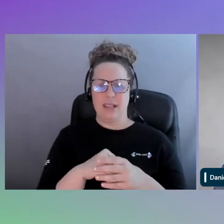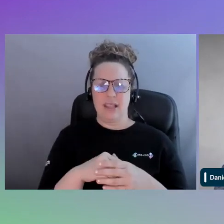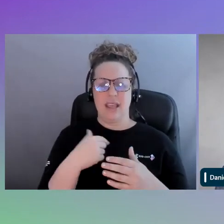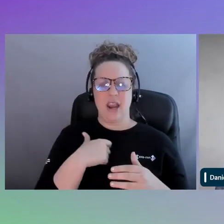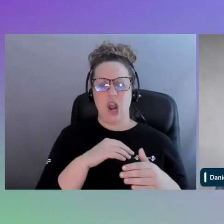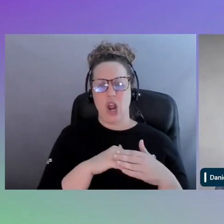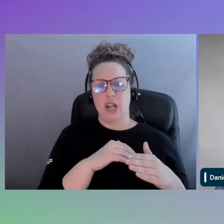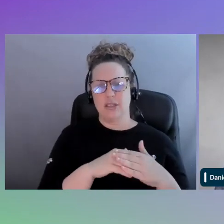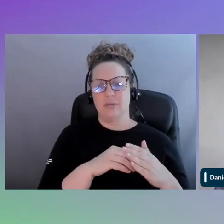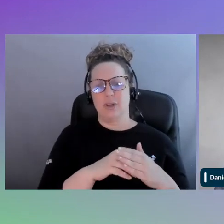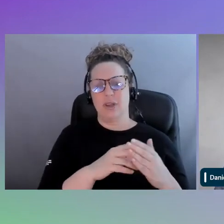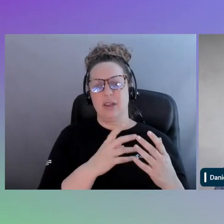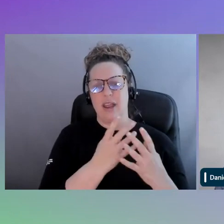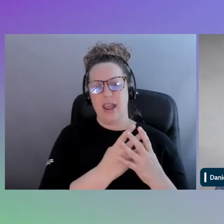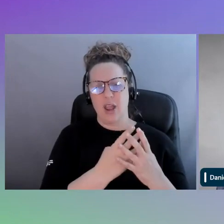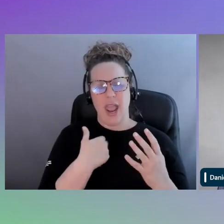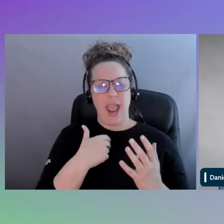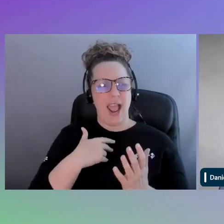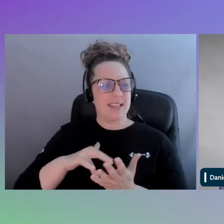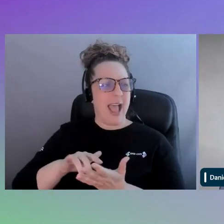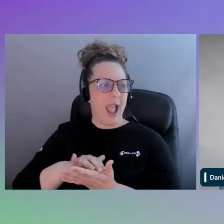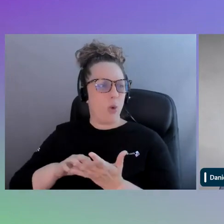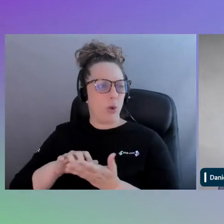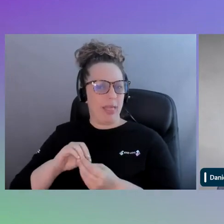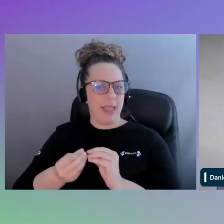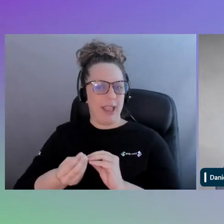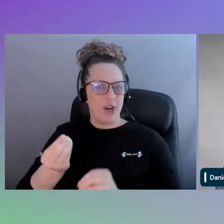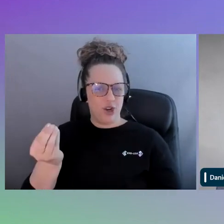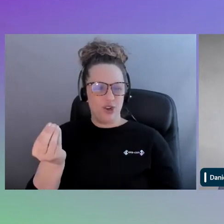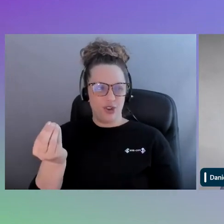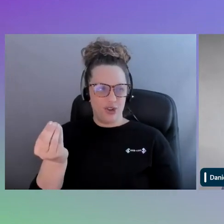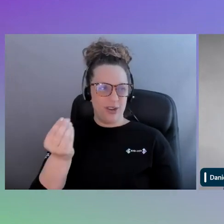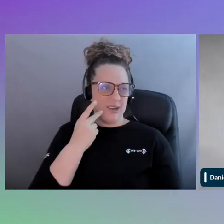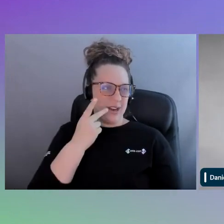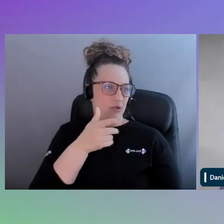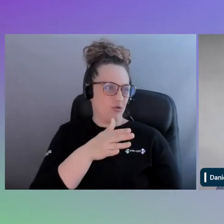contrast calculator that is quite handy as well.